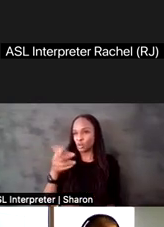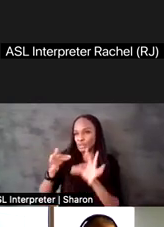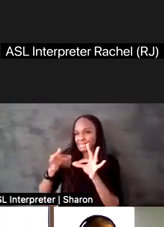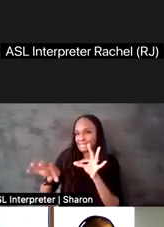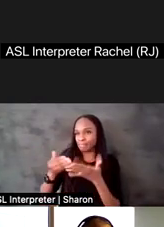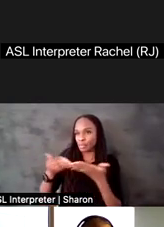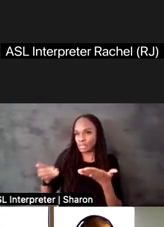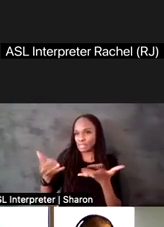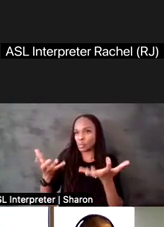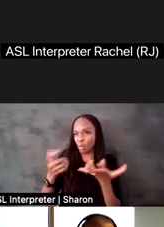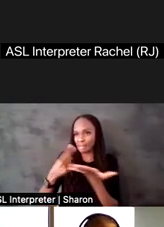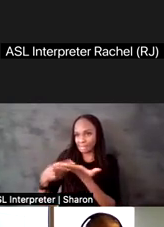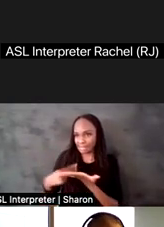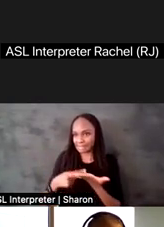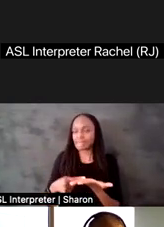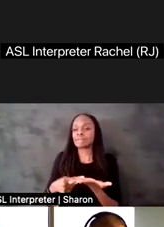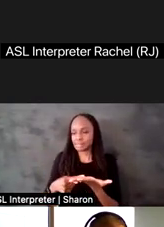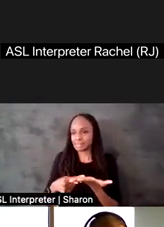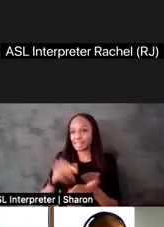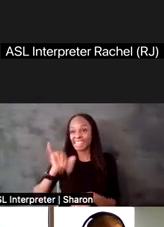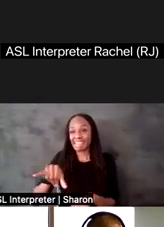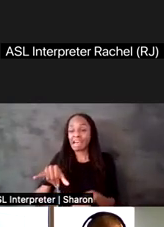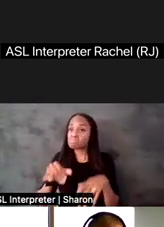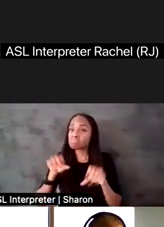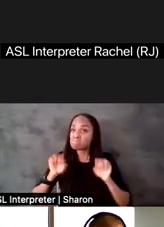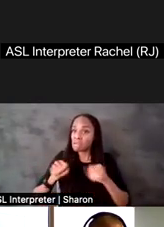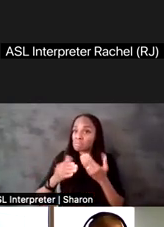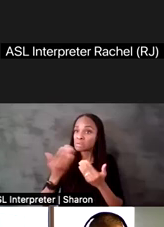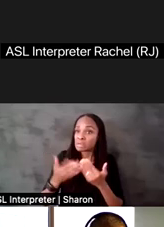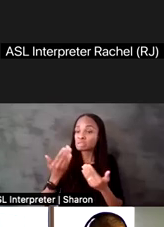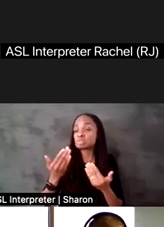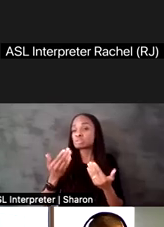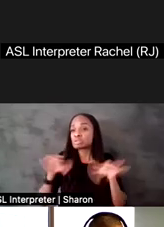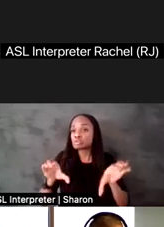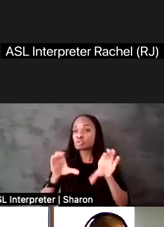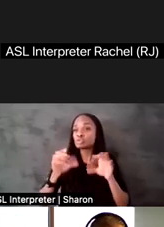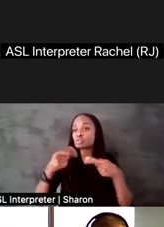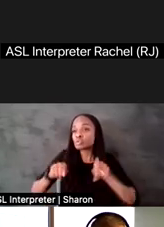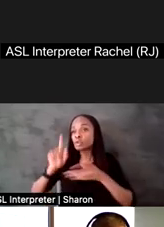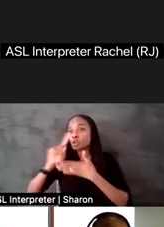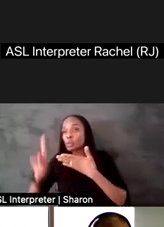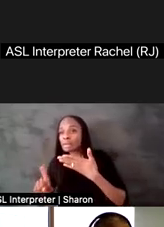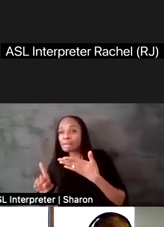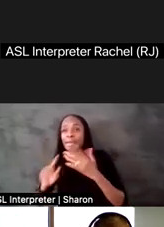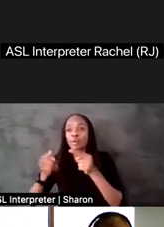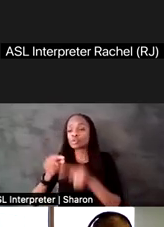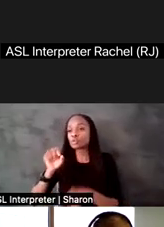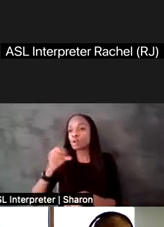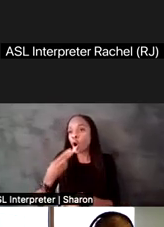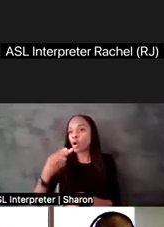here today of things that would be easy to do, something on the weekend, go to the hardware store, take a look at what they